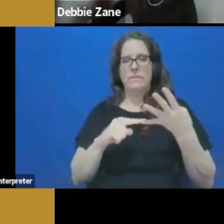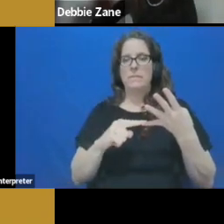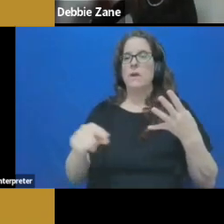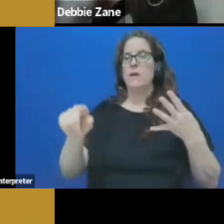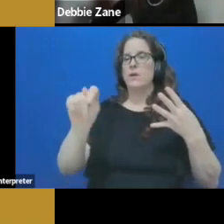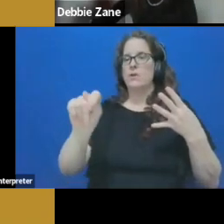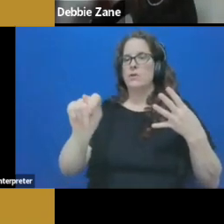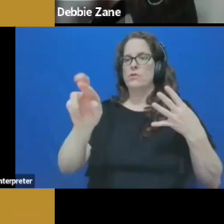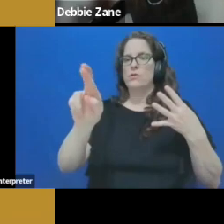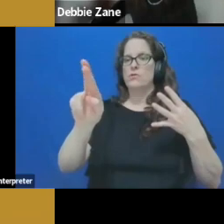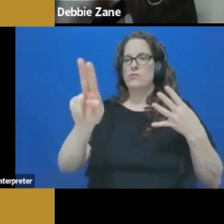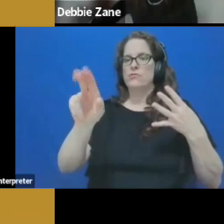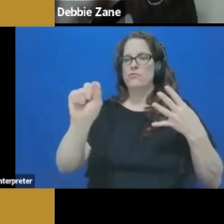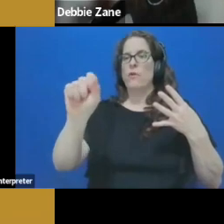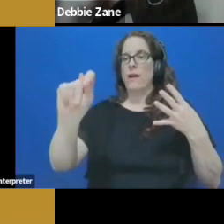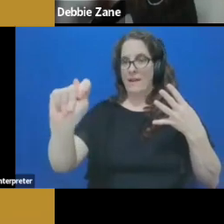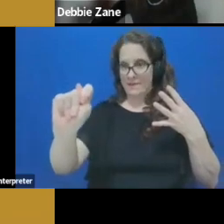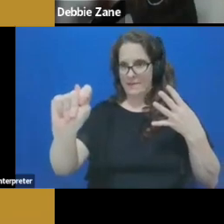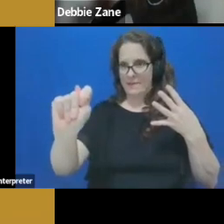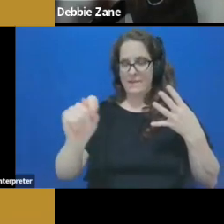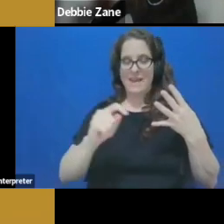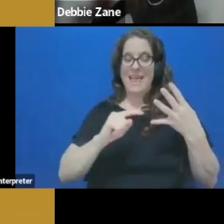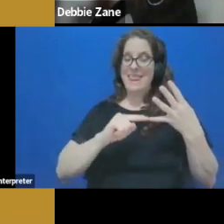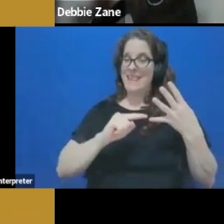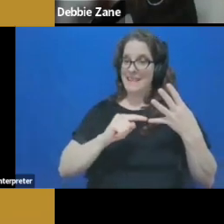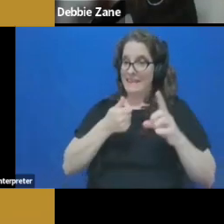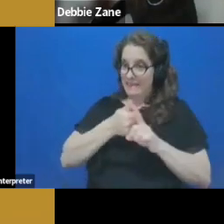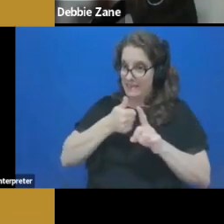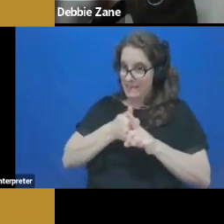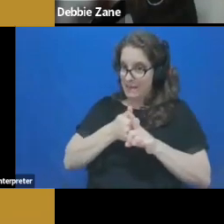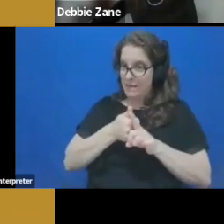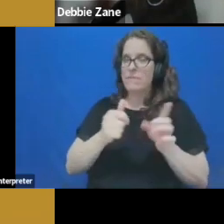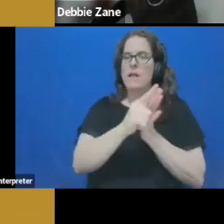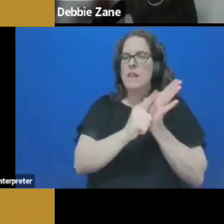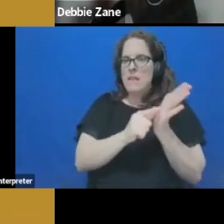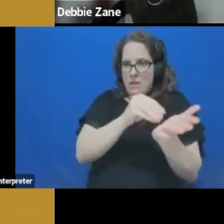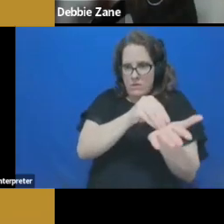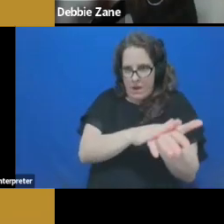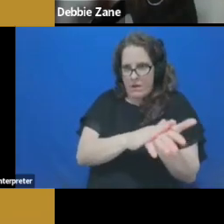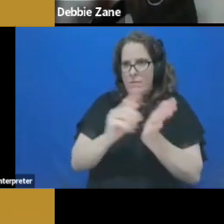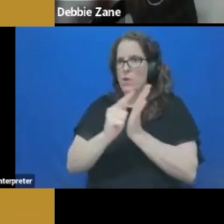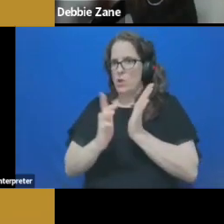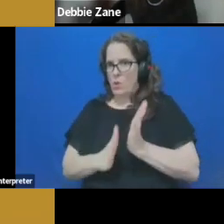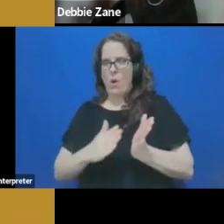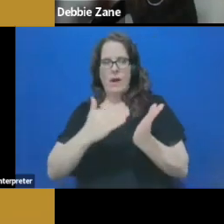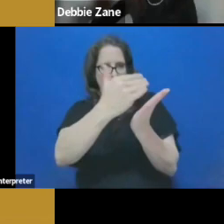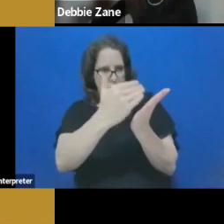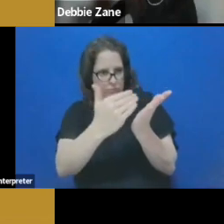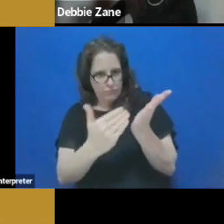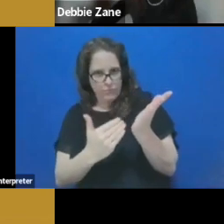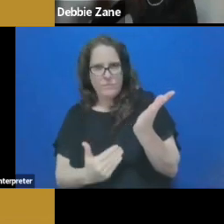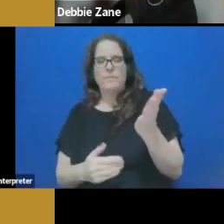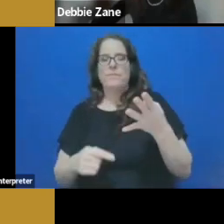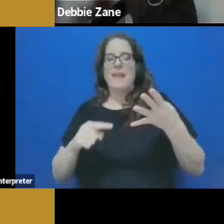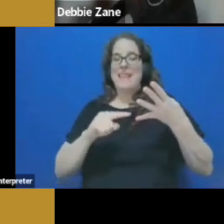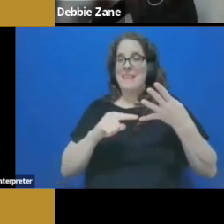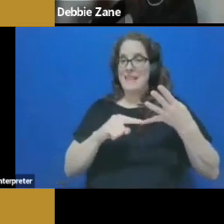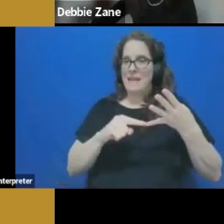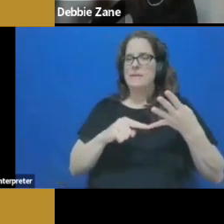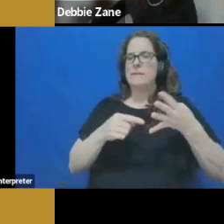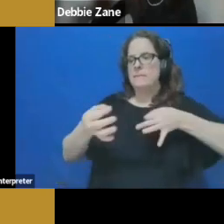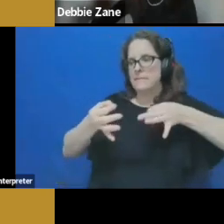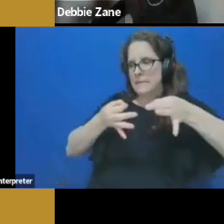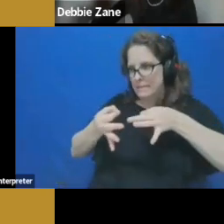a trust. A trust is a legal document drafted by an attorney that spells out how assets can be used